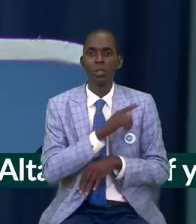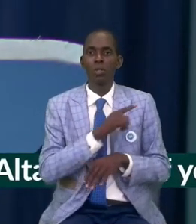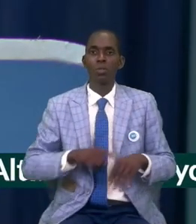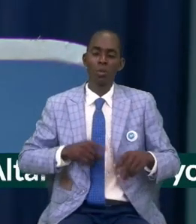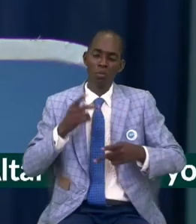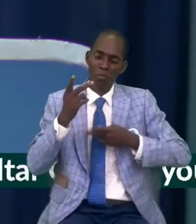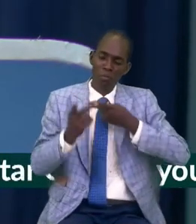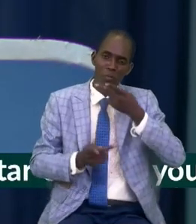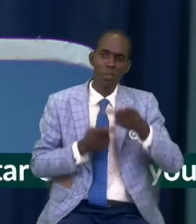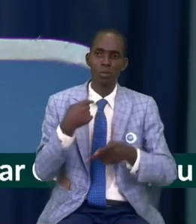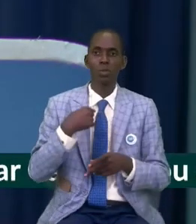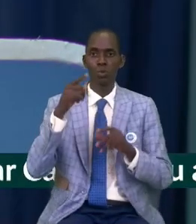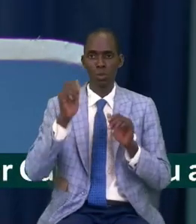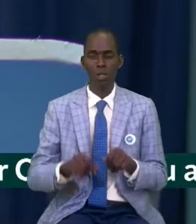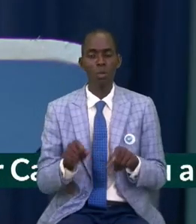for your sister.